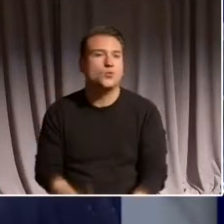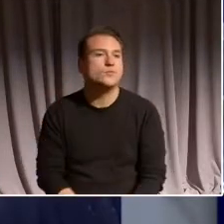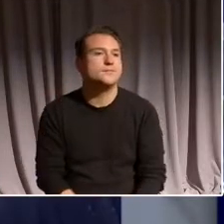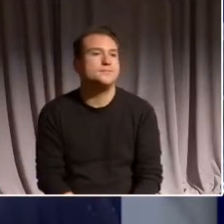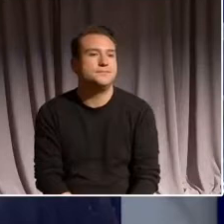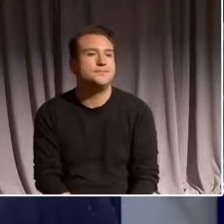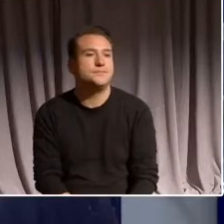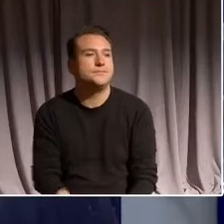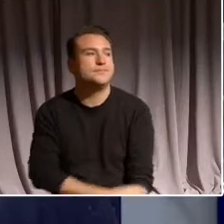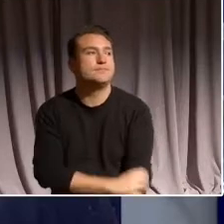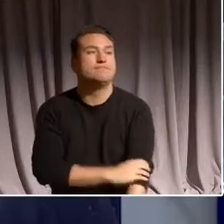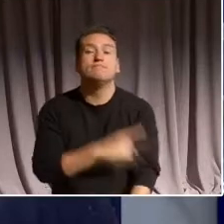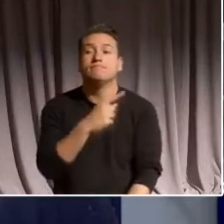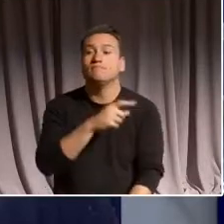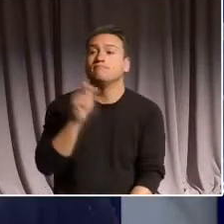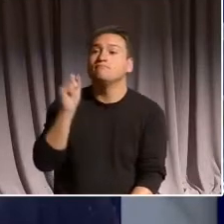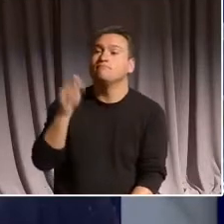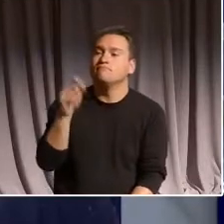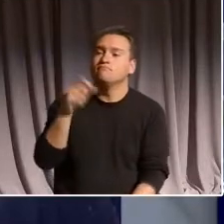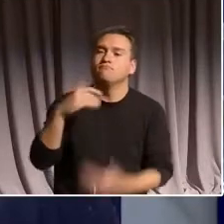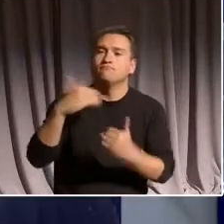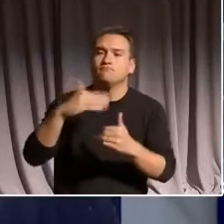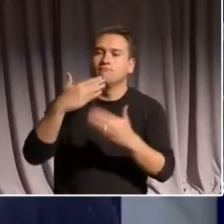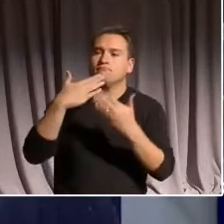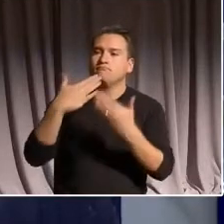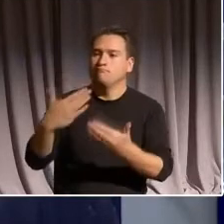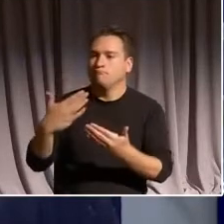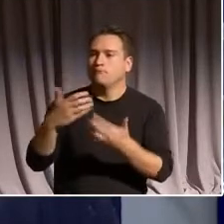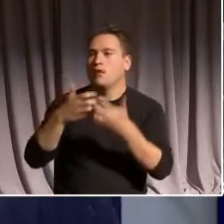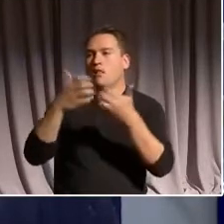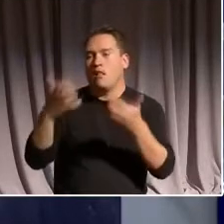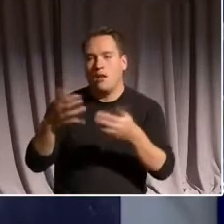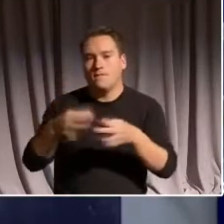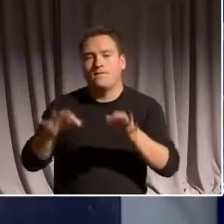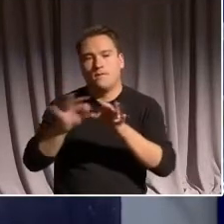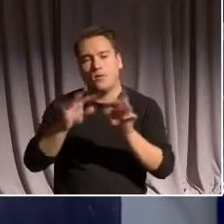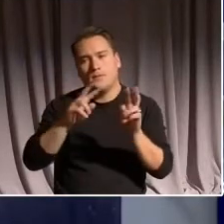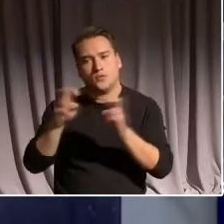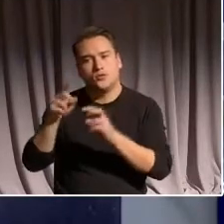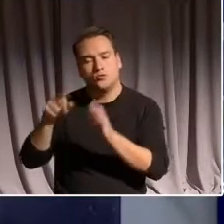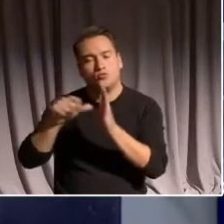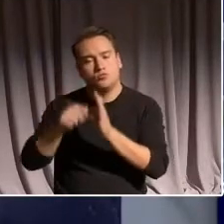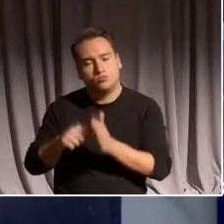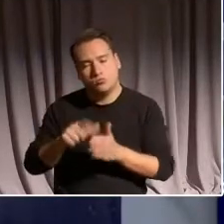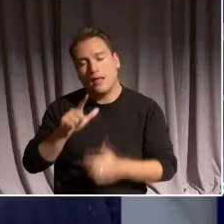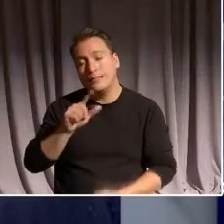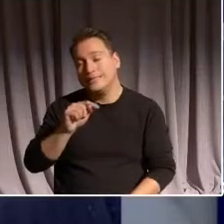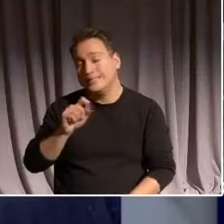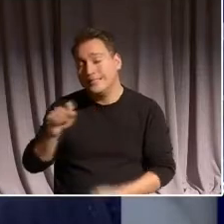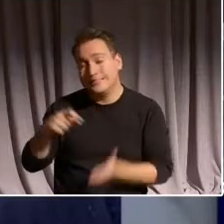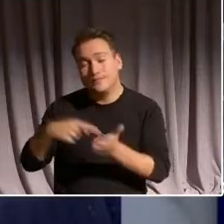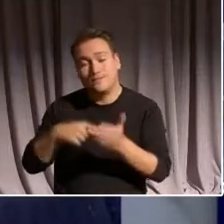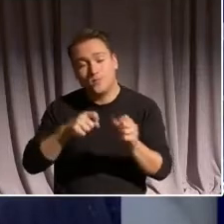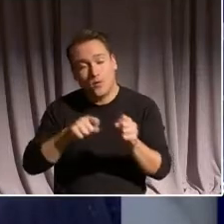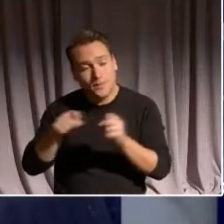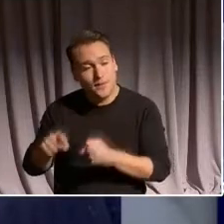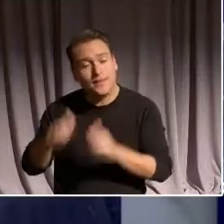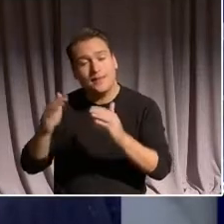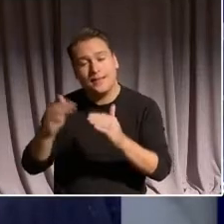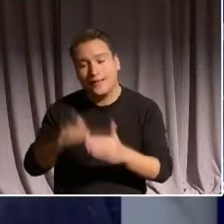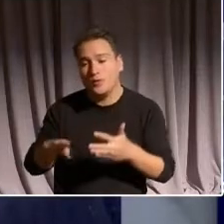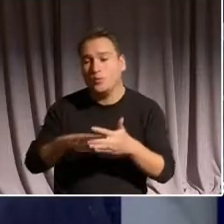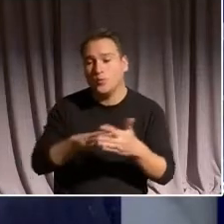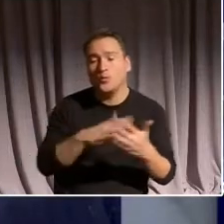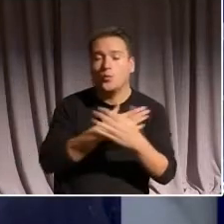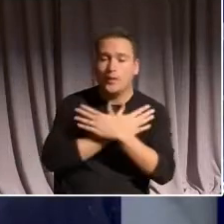so much, Nina. A lot of important issues. You highlighted LTSS affordability, the issue of respite